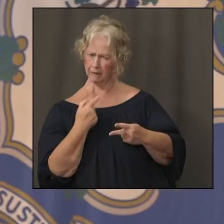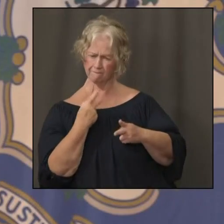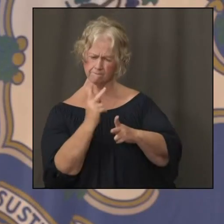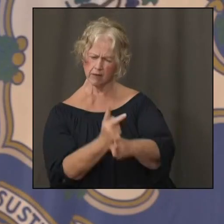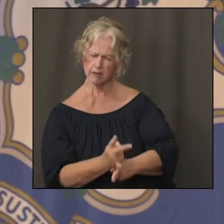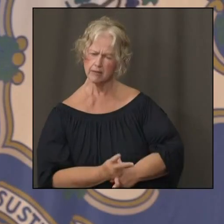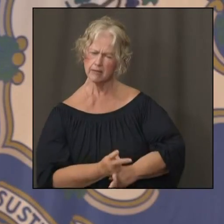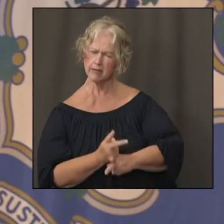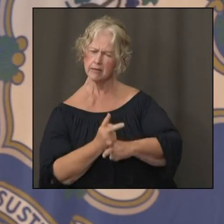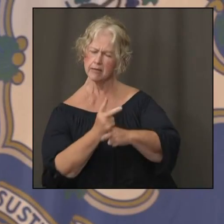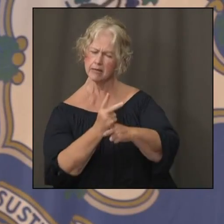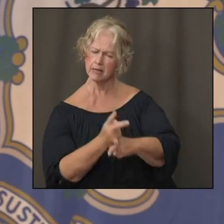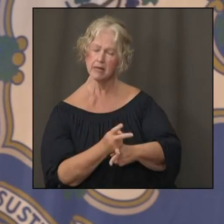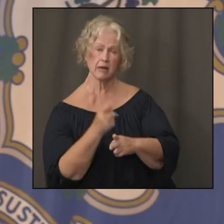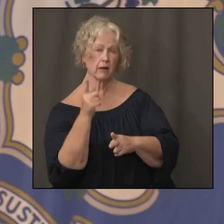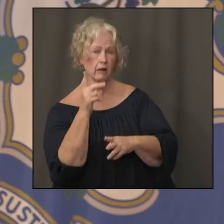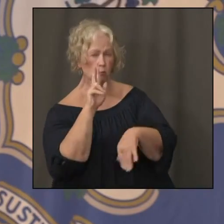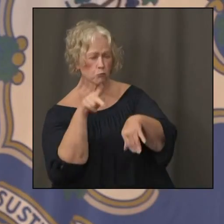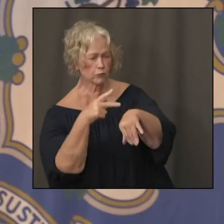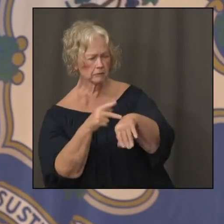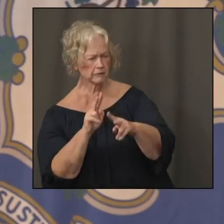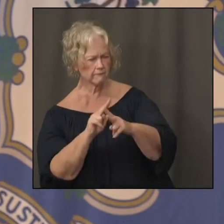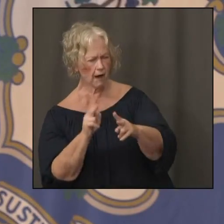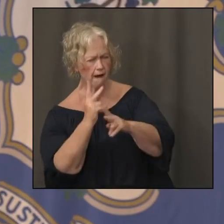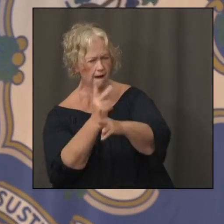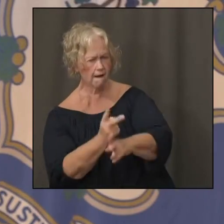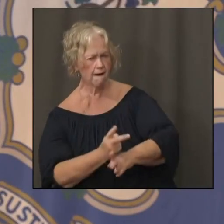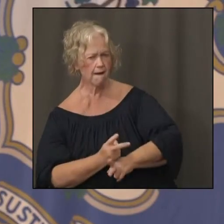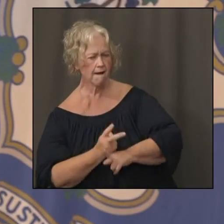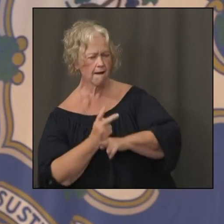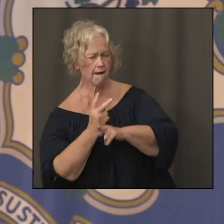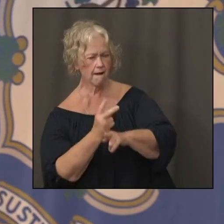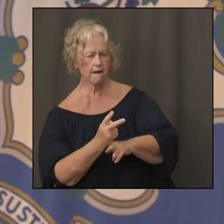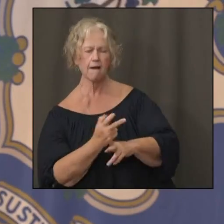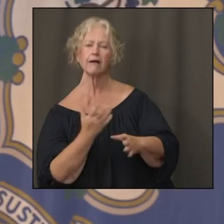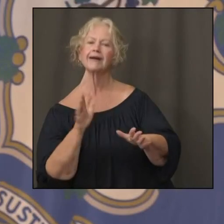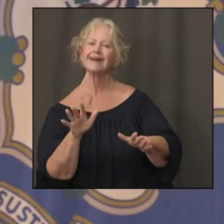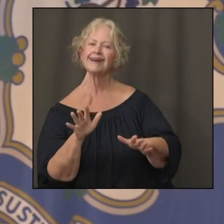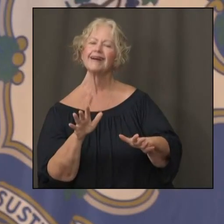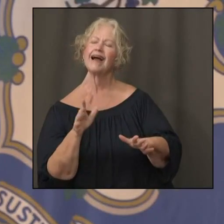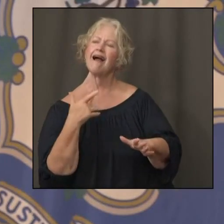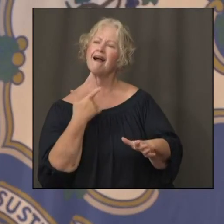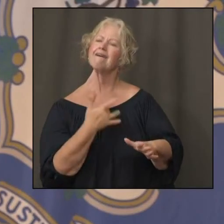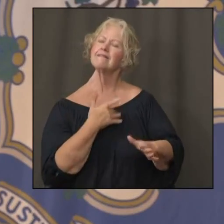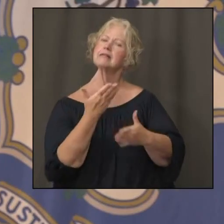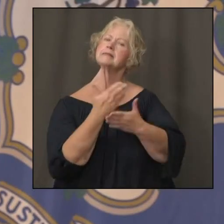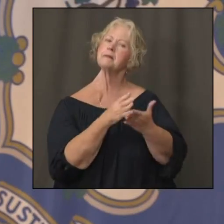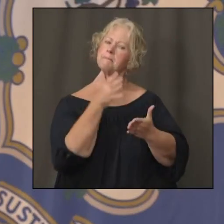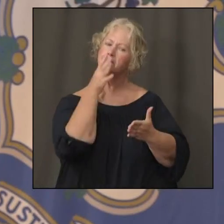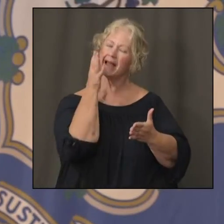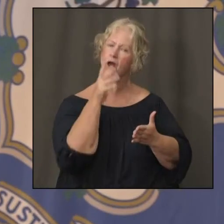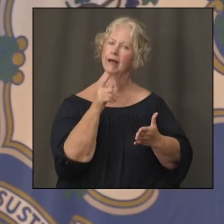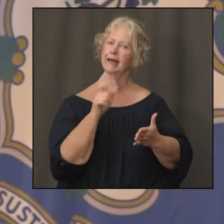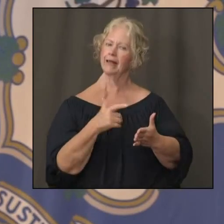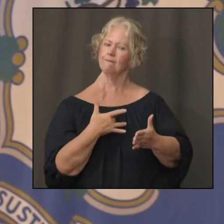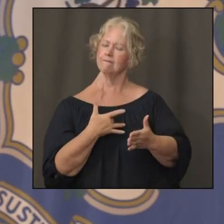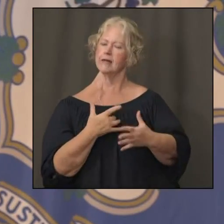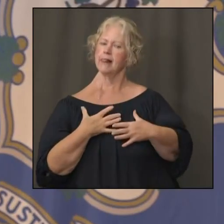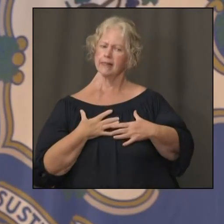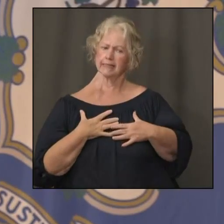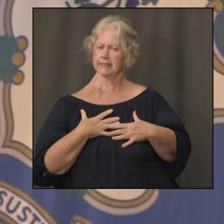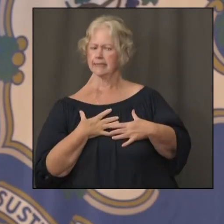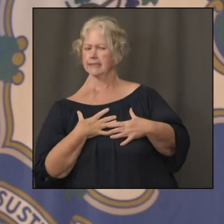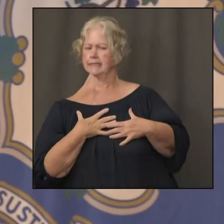the principals are erring on the side of caution. And I think it's probably going to take some parents a little bit of time before they feel